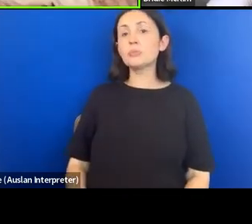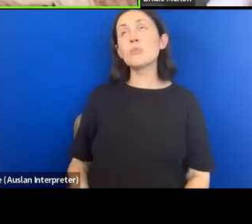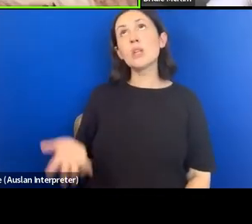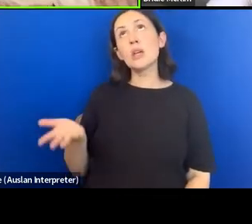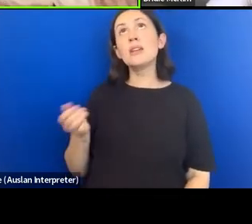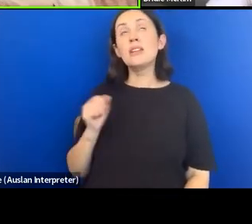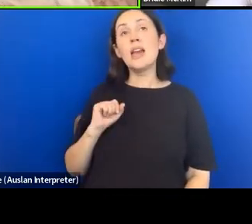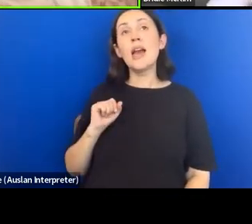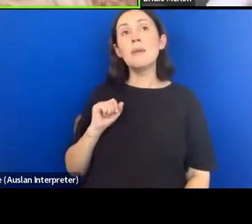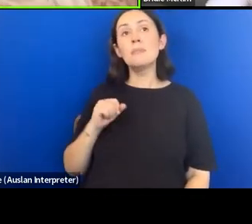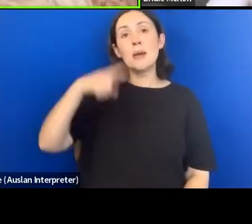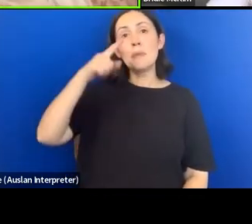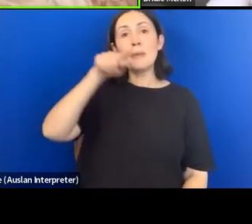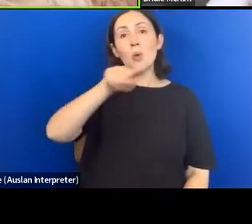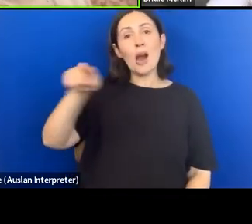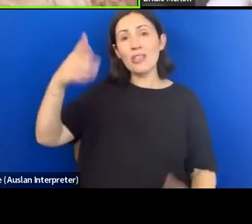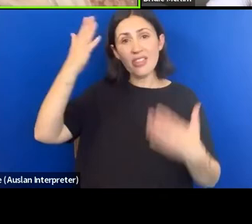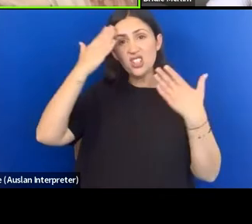lack of knowledge.